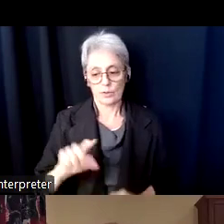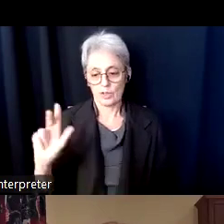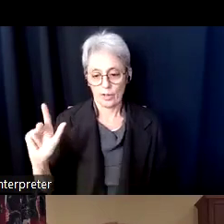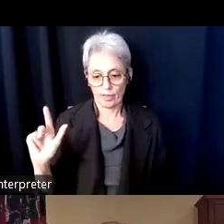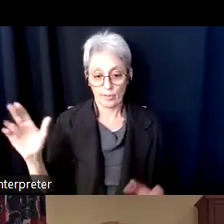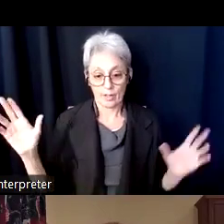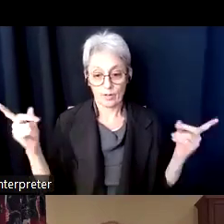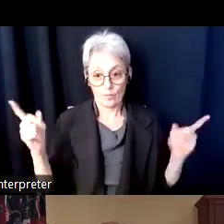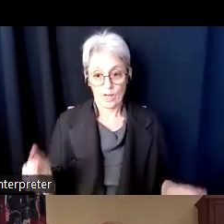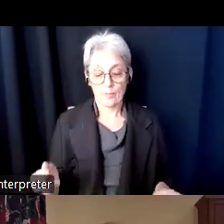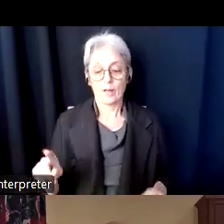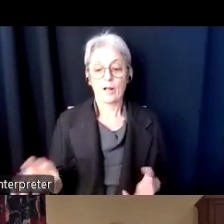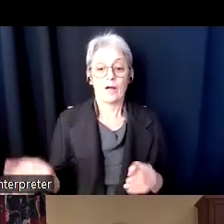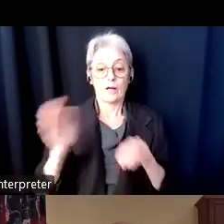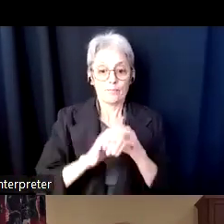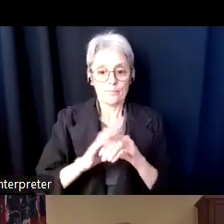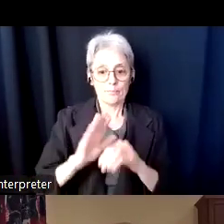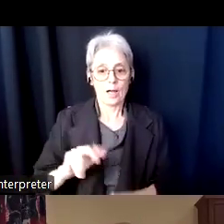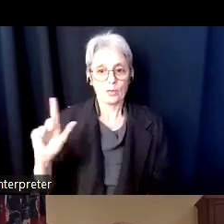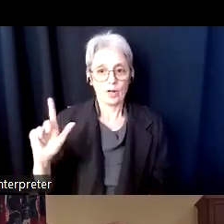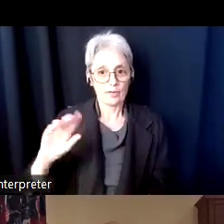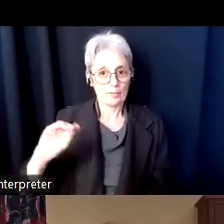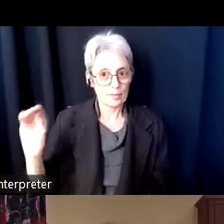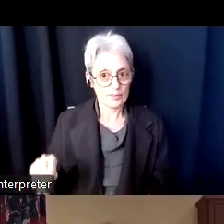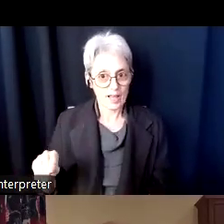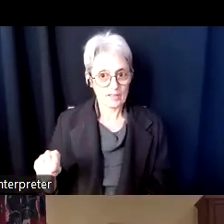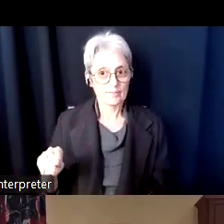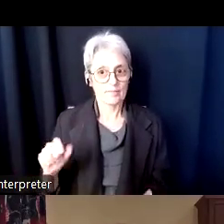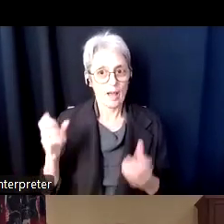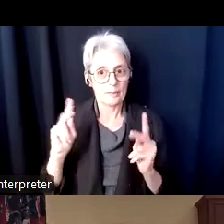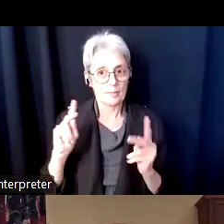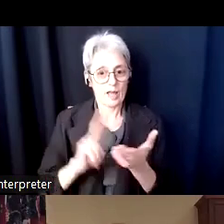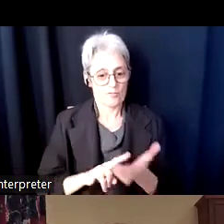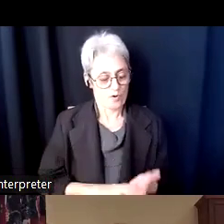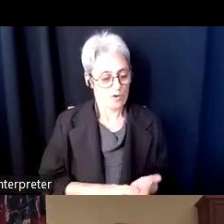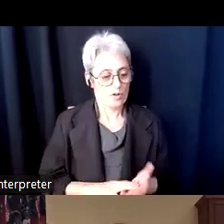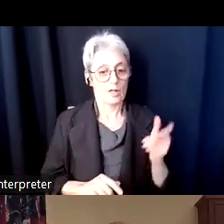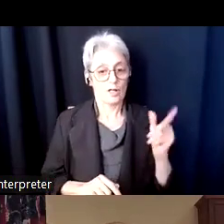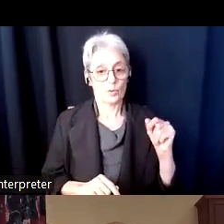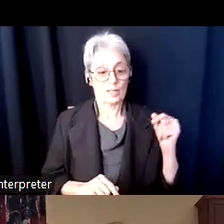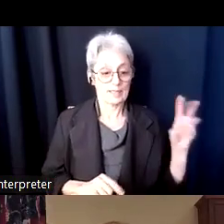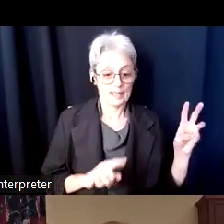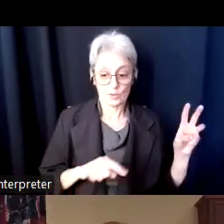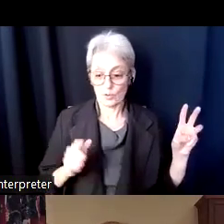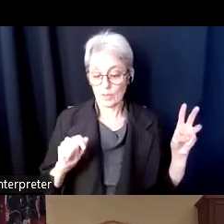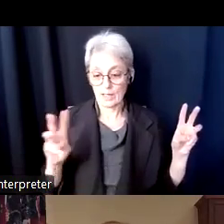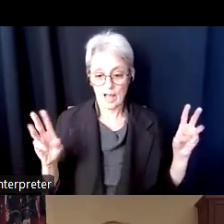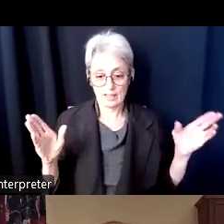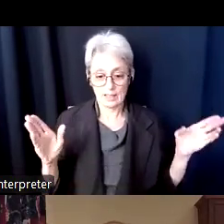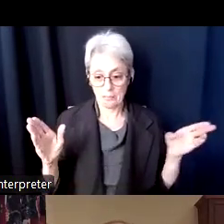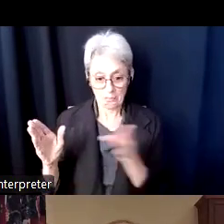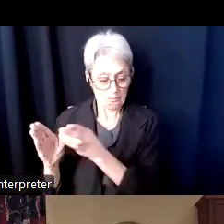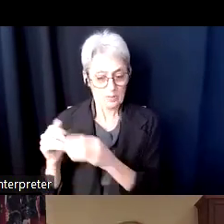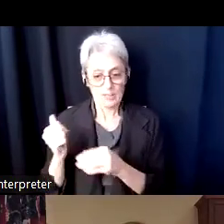23% increase in enrollment. So by comparison, from 2016 to 2019, it was a 17%